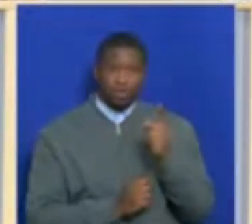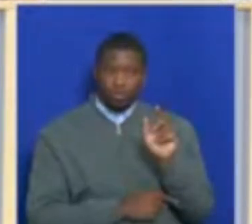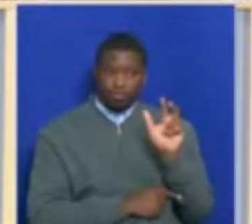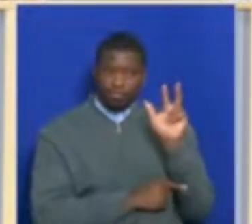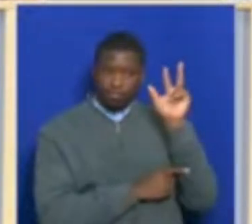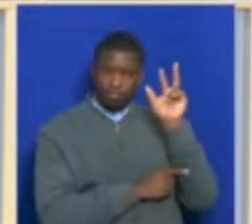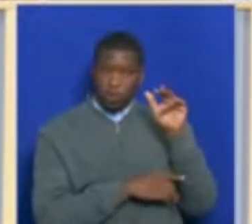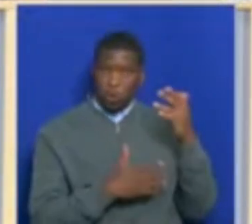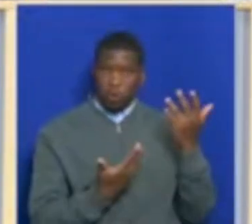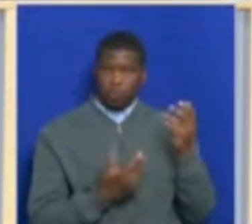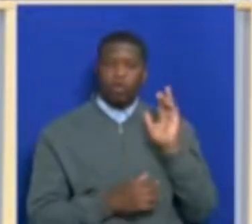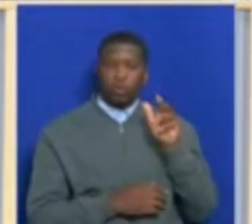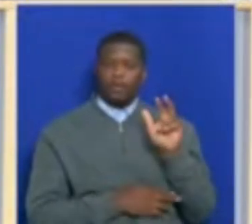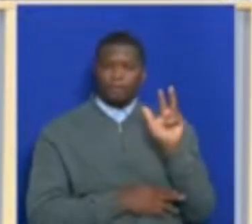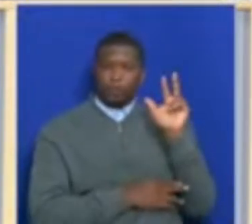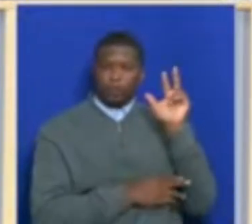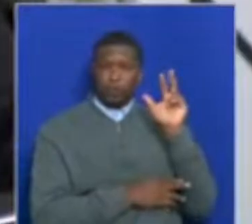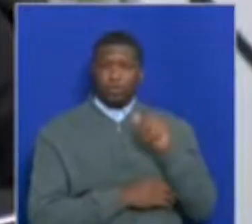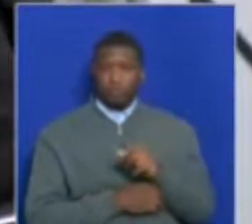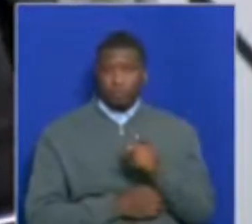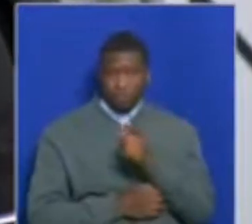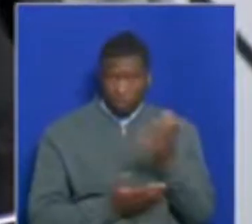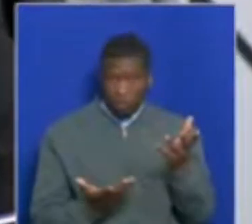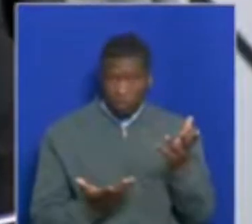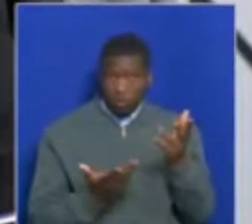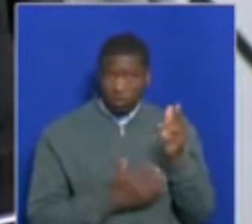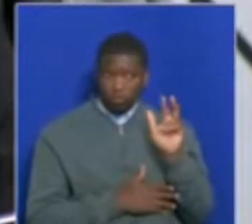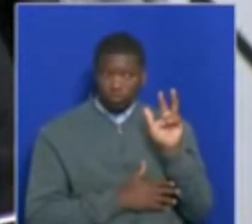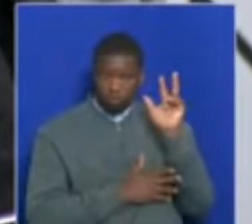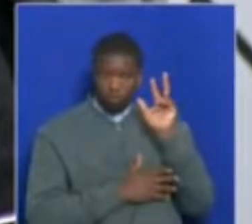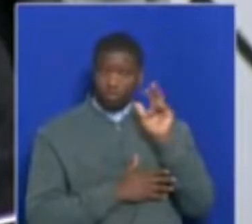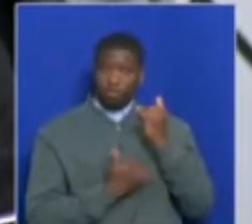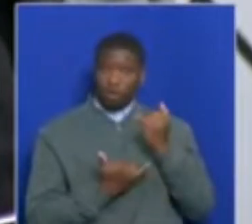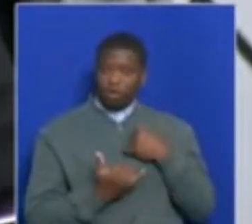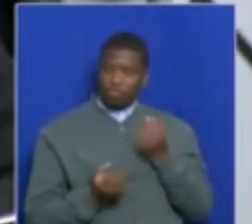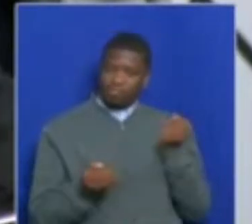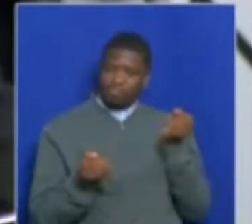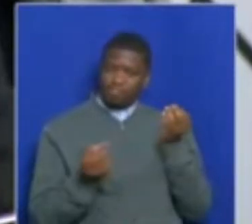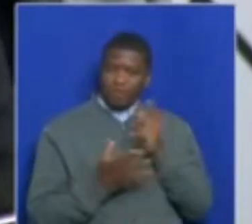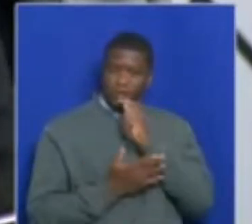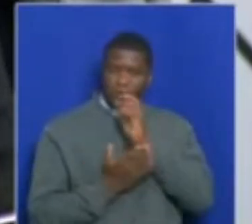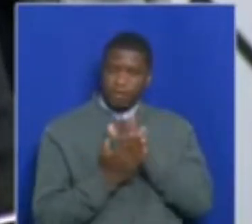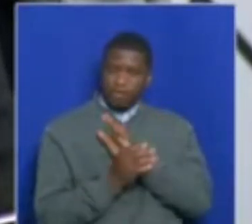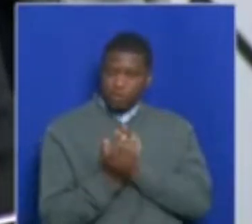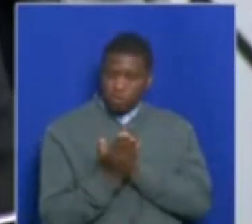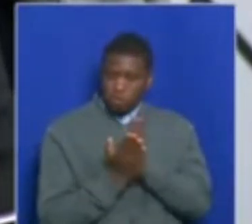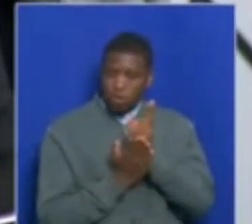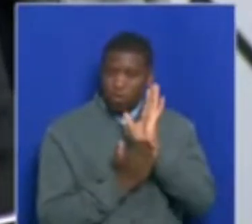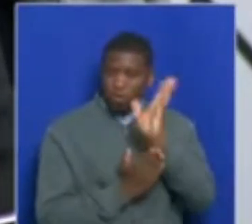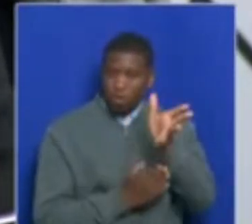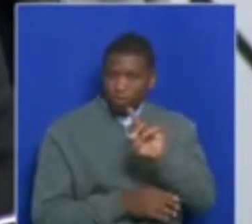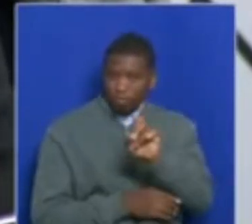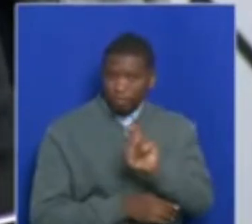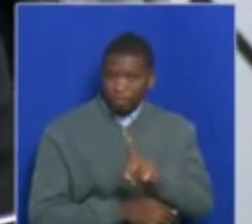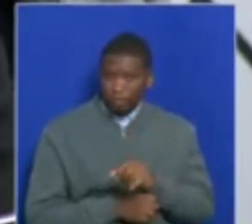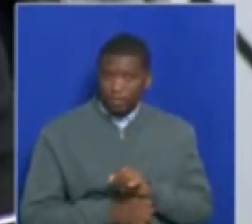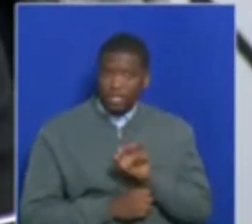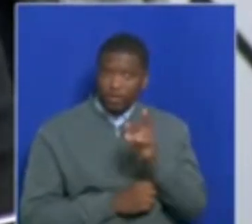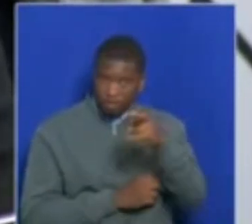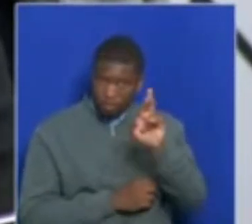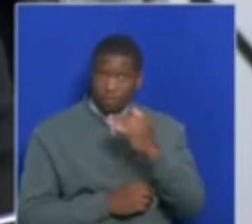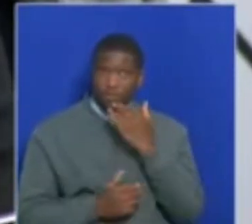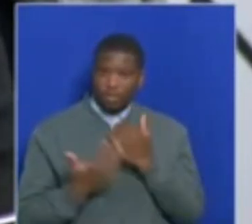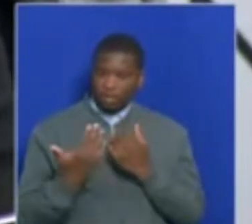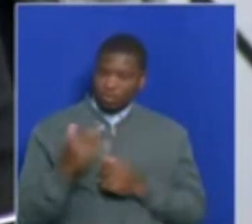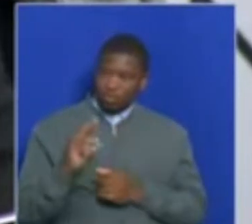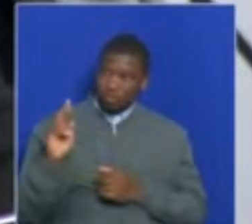Commissioner. Do you swear that the evidence you are going to give is the truth, the whole truth, nothing but the truth? If so, please raise your right hand and say,